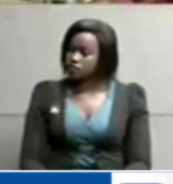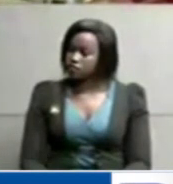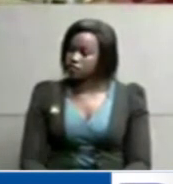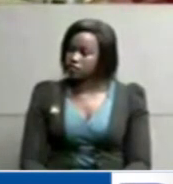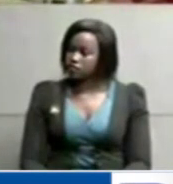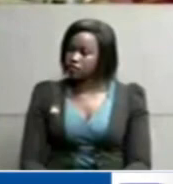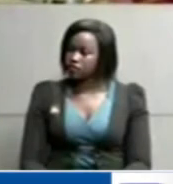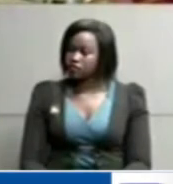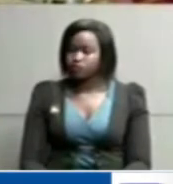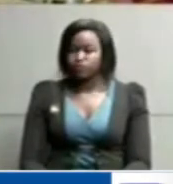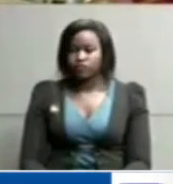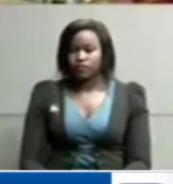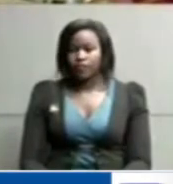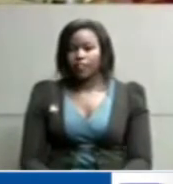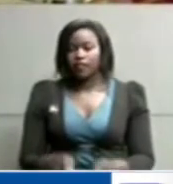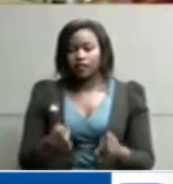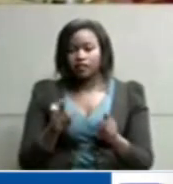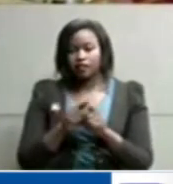Ukwefuka.